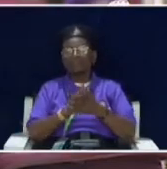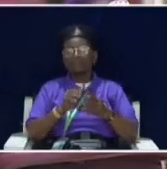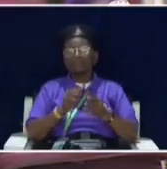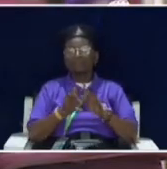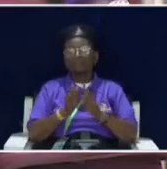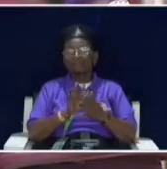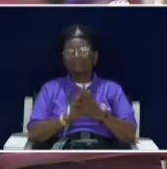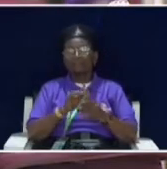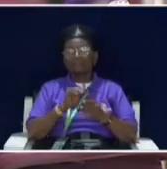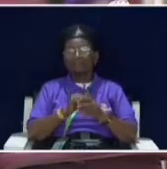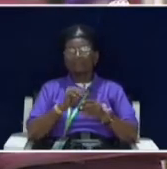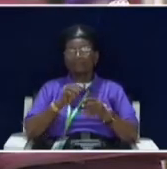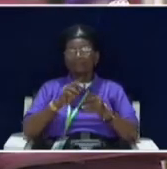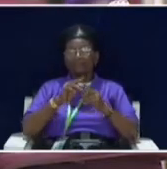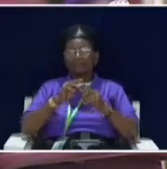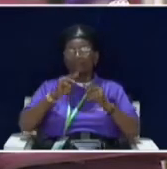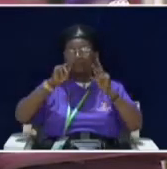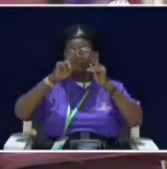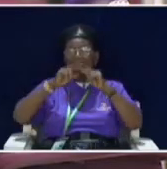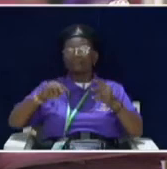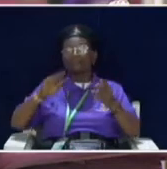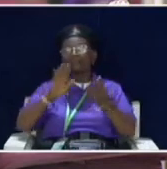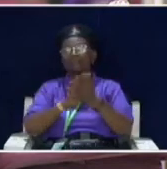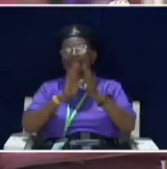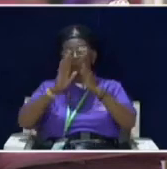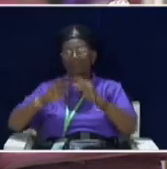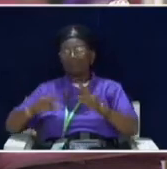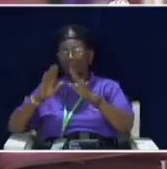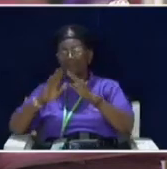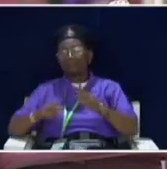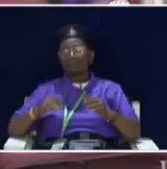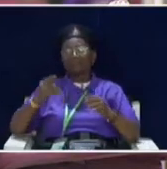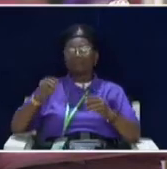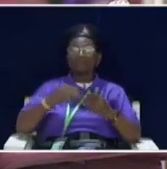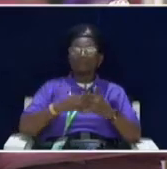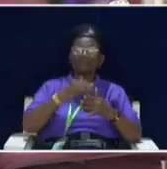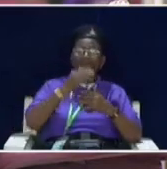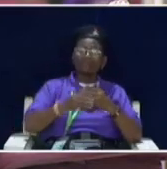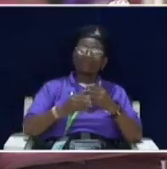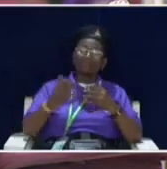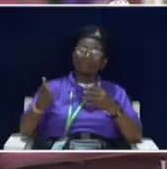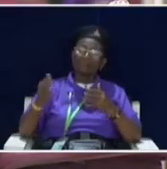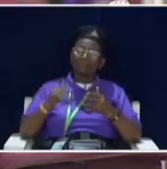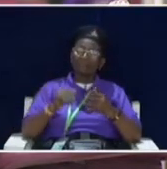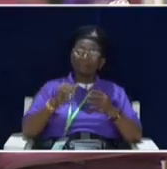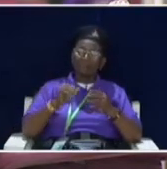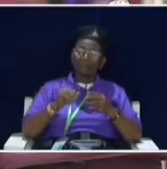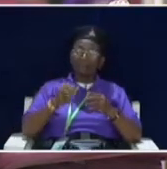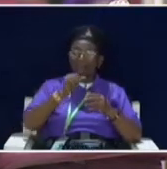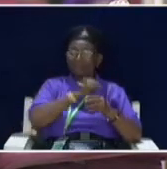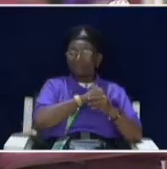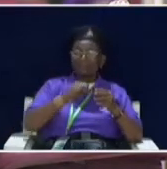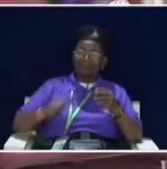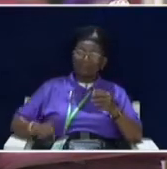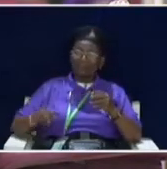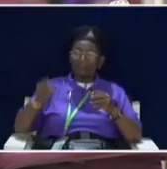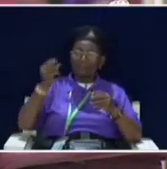The next thing Solomon saw was that he has become king.